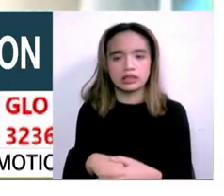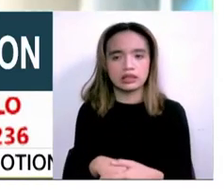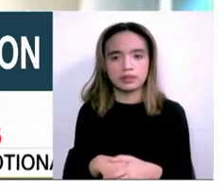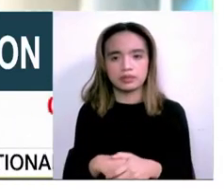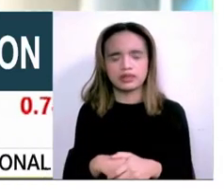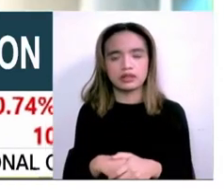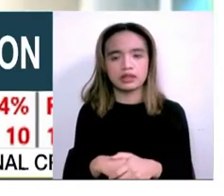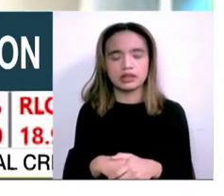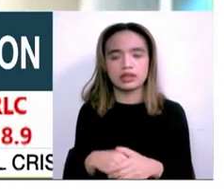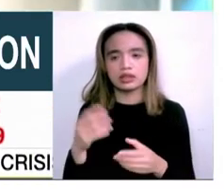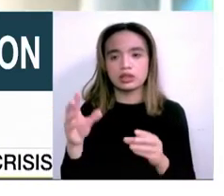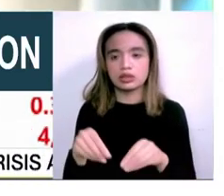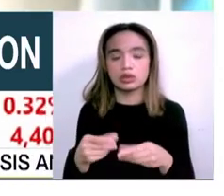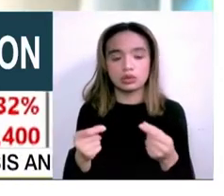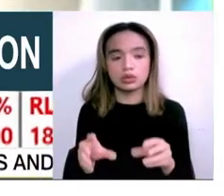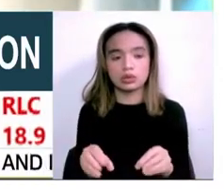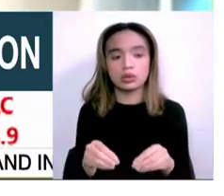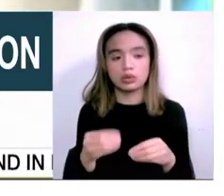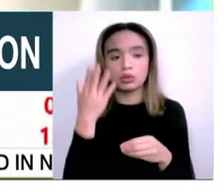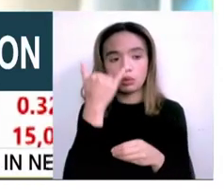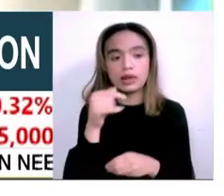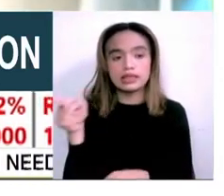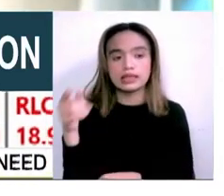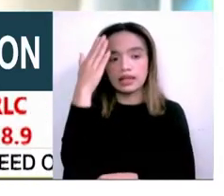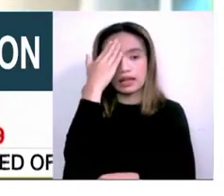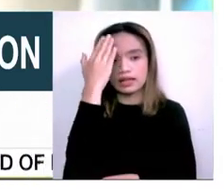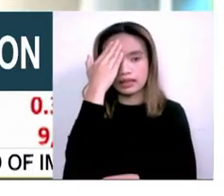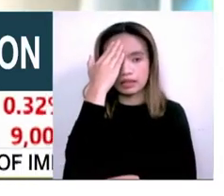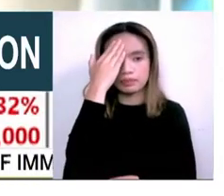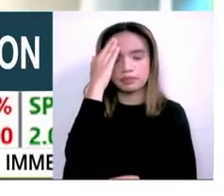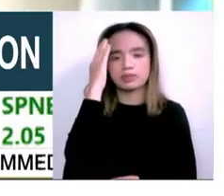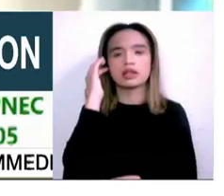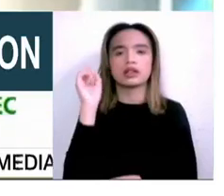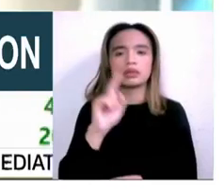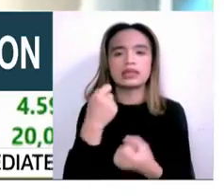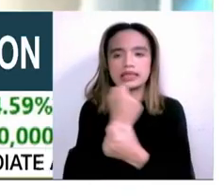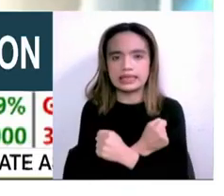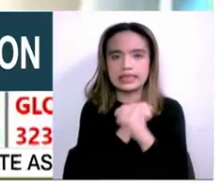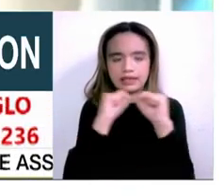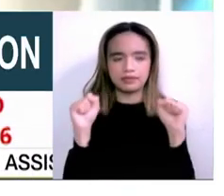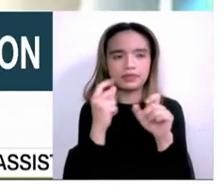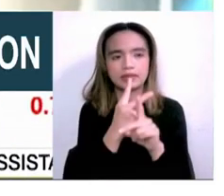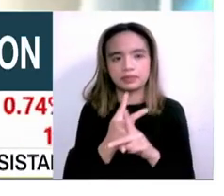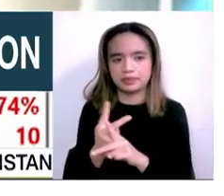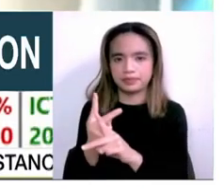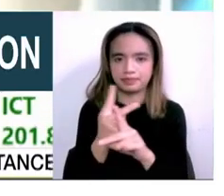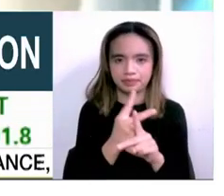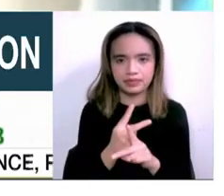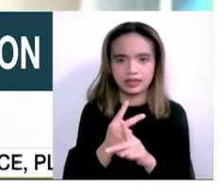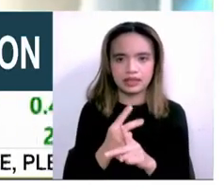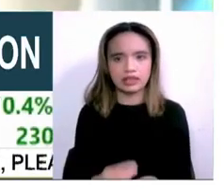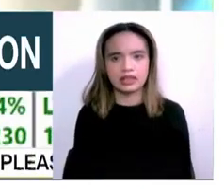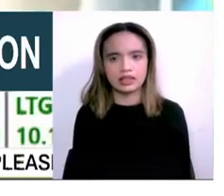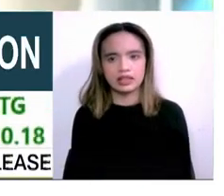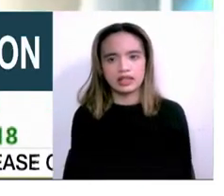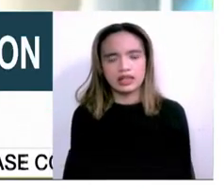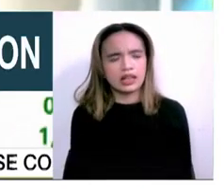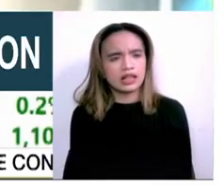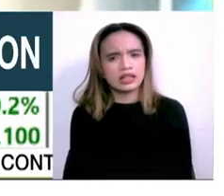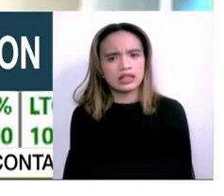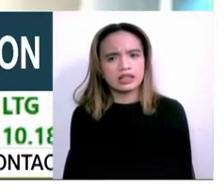na nag-o-offer. Kasi alam nila, they were safe. They were protected by authorities. But you know, sabi ko nga, along the